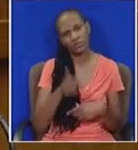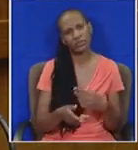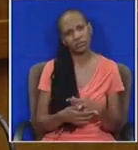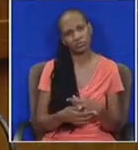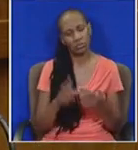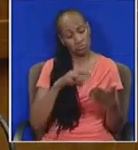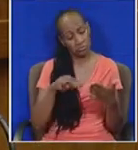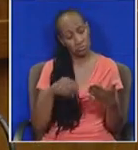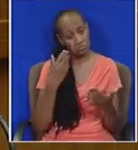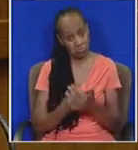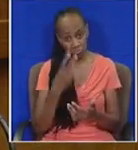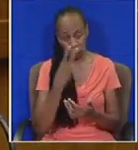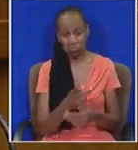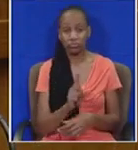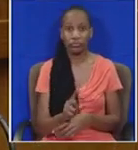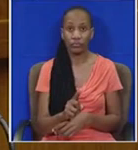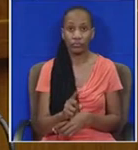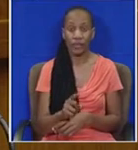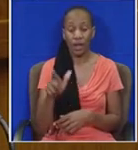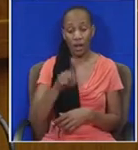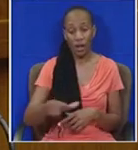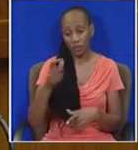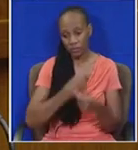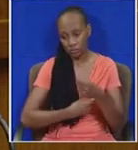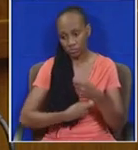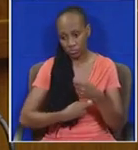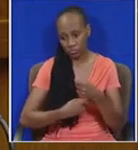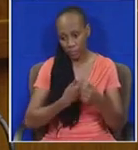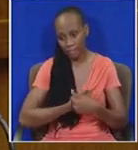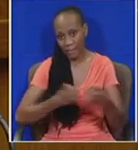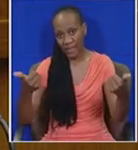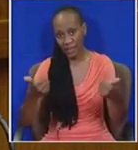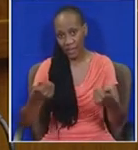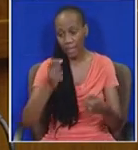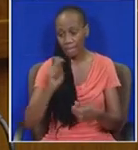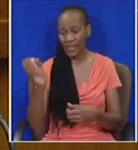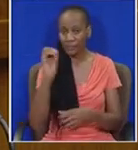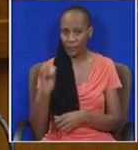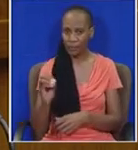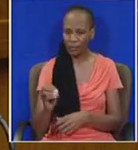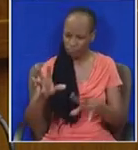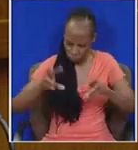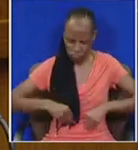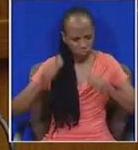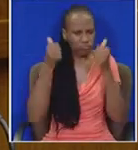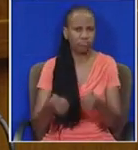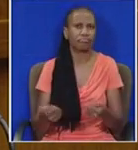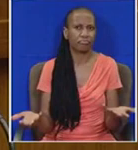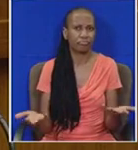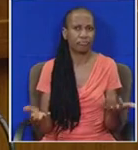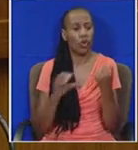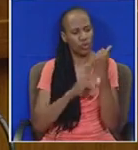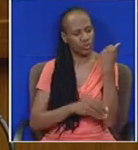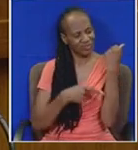that expropriation without compensation is allowed on particular